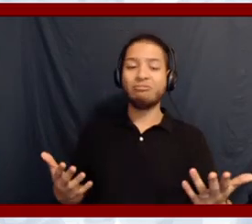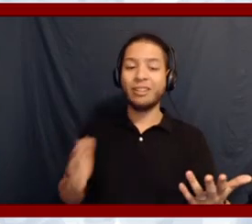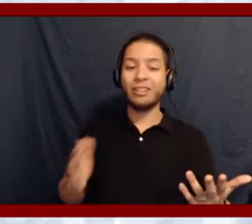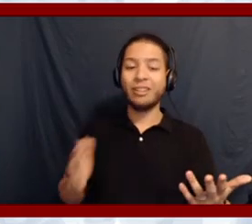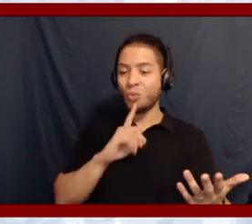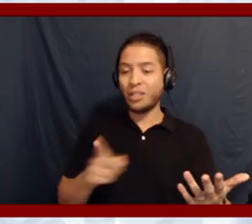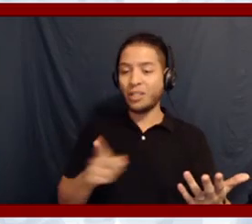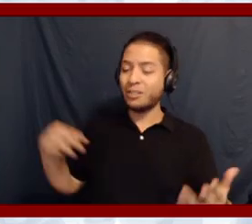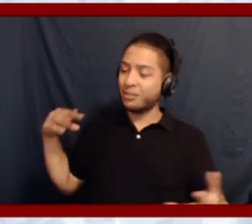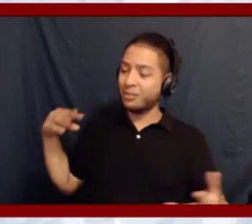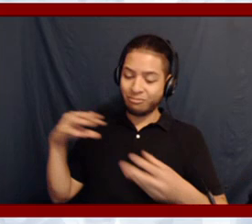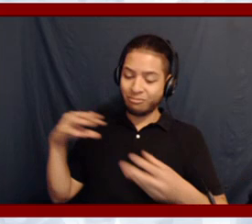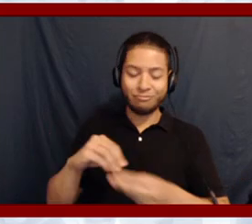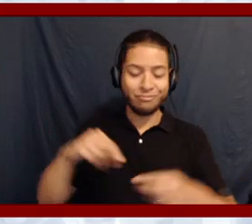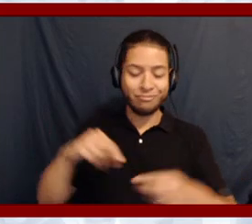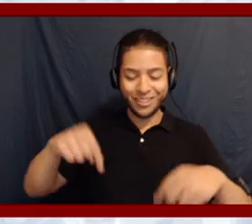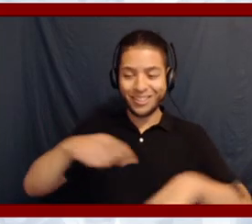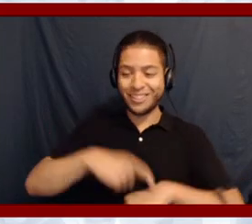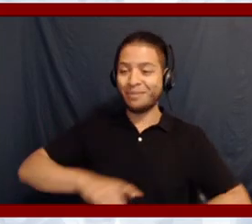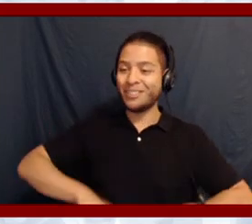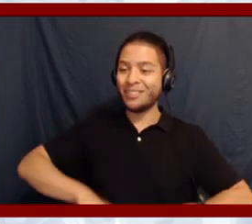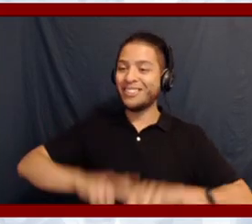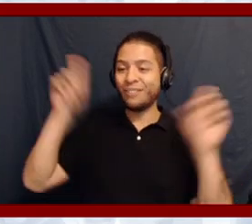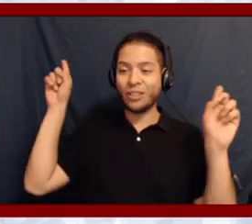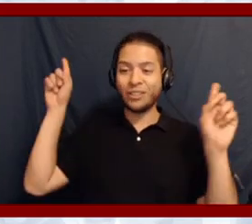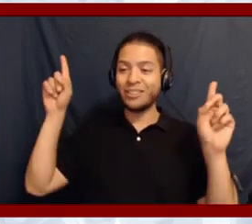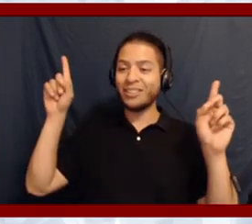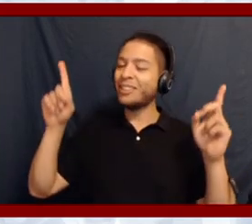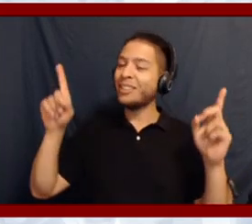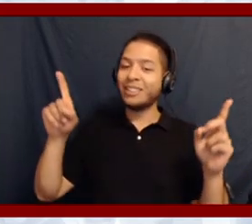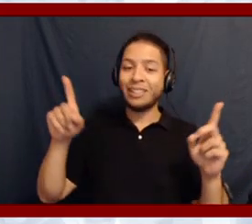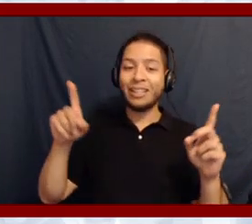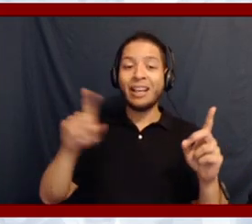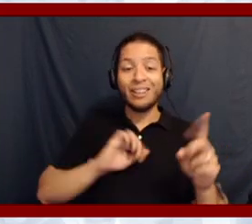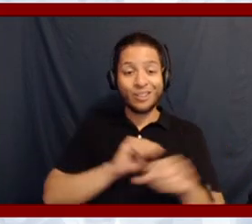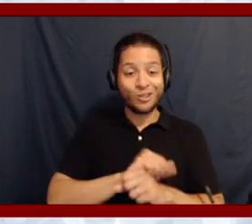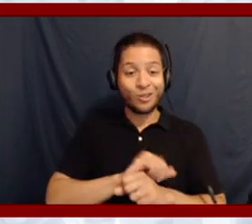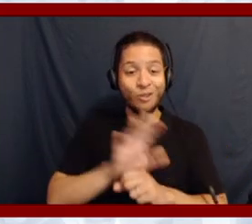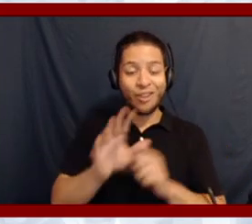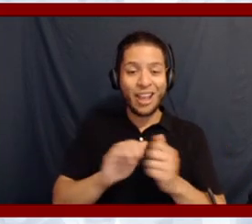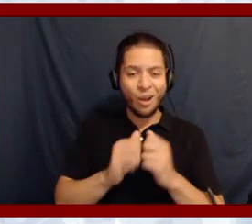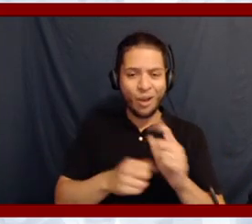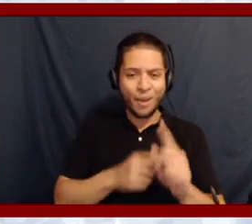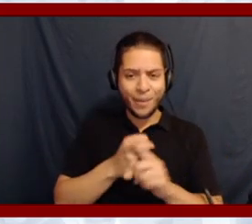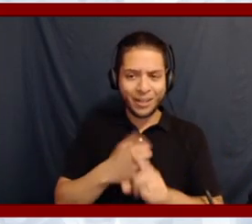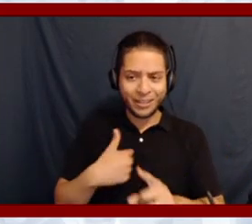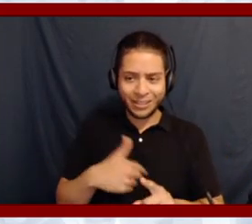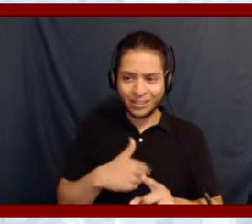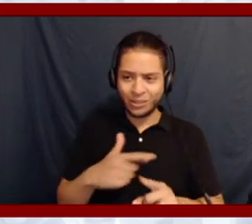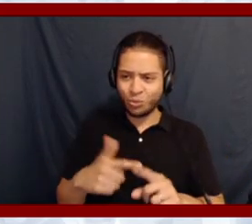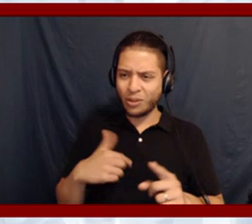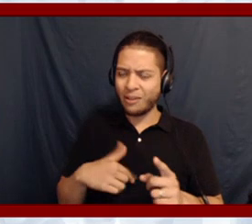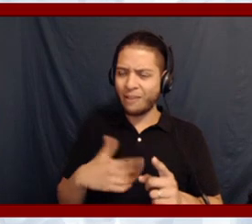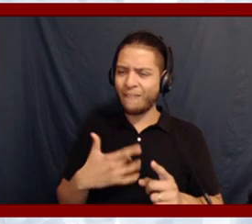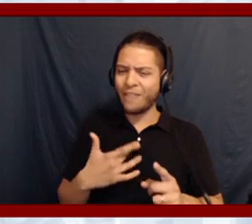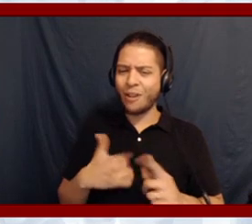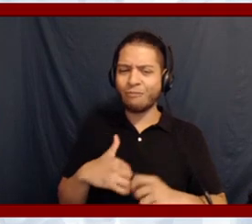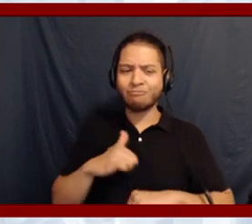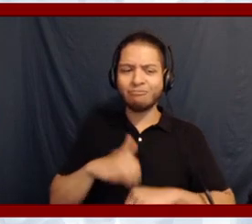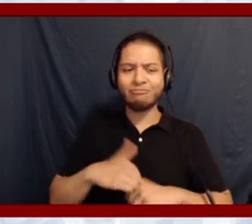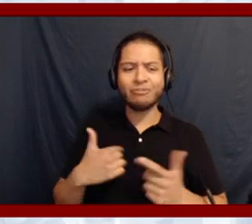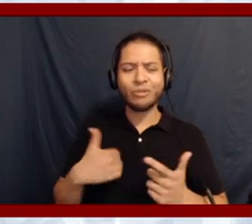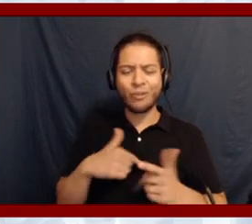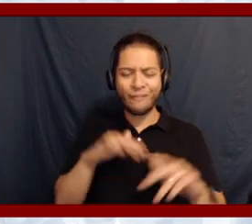said before, the pandemic strengthened our resolve and sharpened our sword for the real fight ahead, addressing inequities. We're in this together.